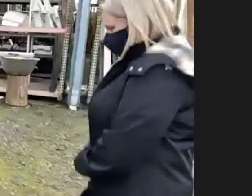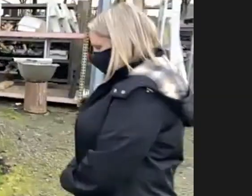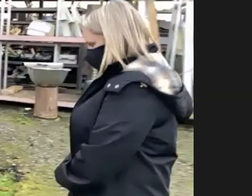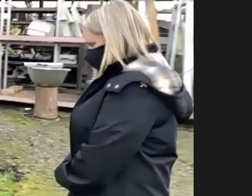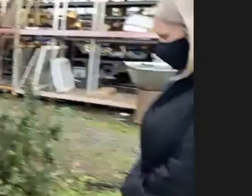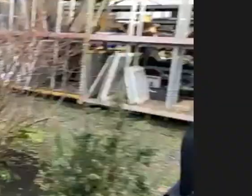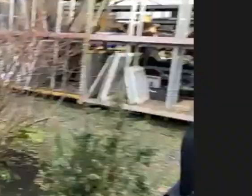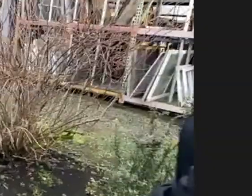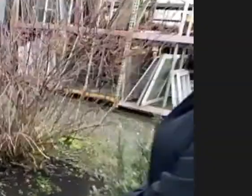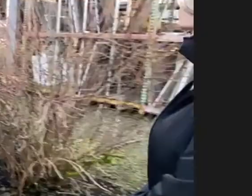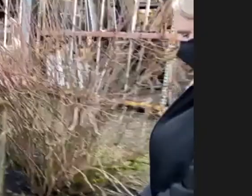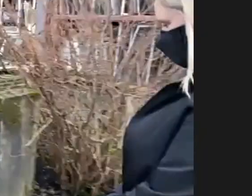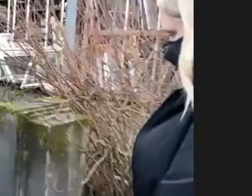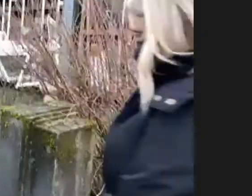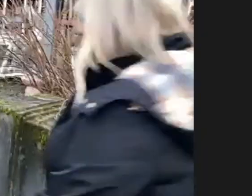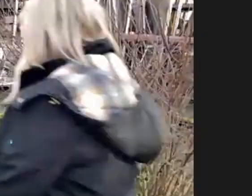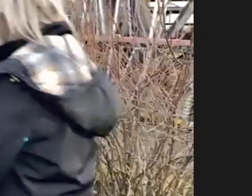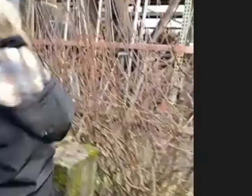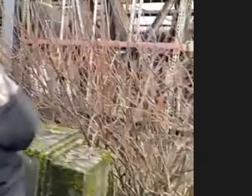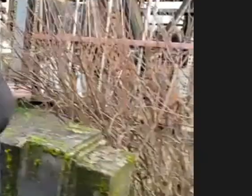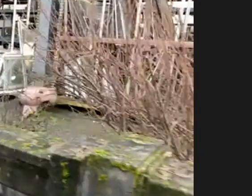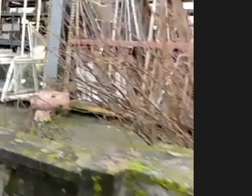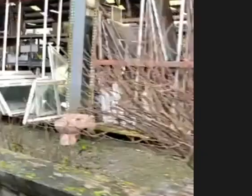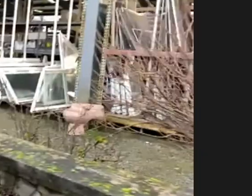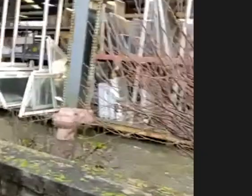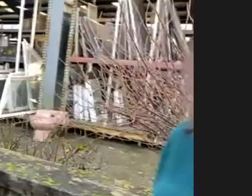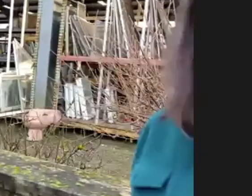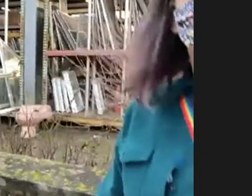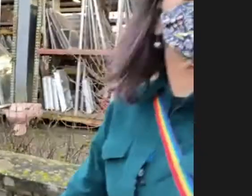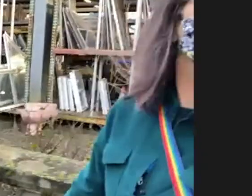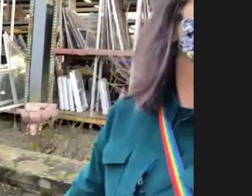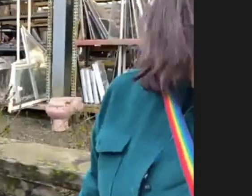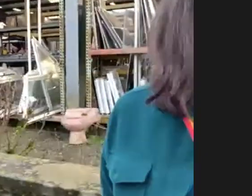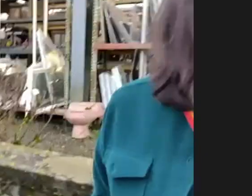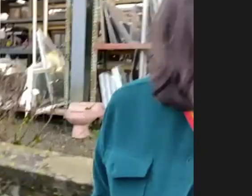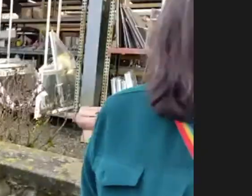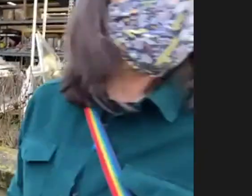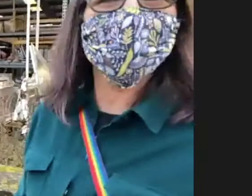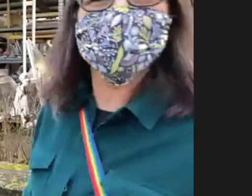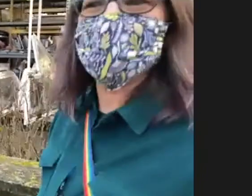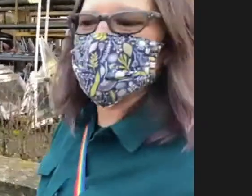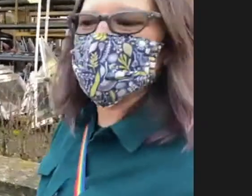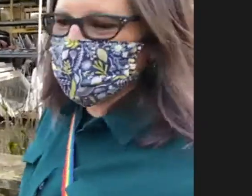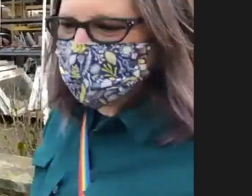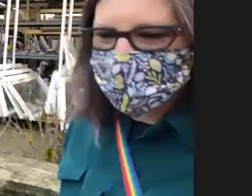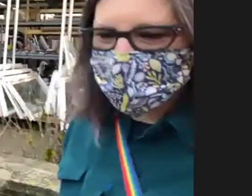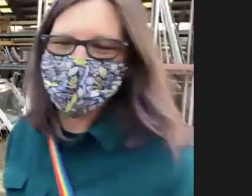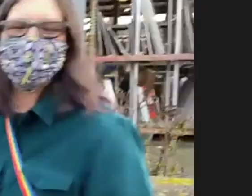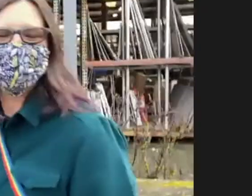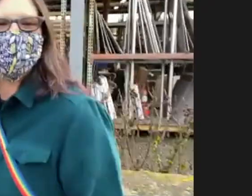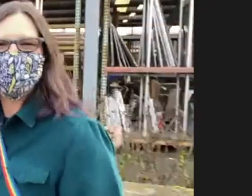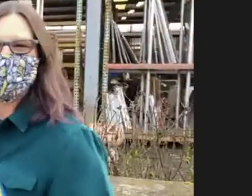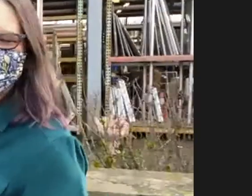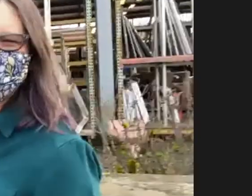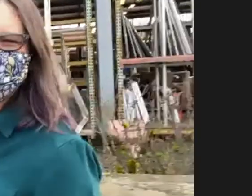tour today. And hey, kids, Amy will be sharing some resources with you after this visit. And I just want to